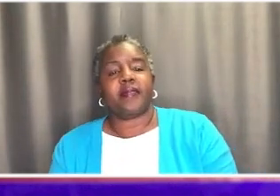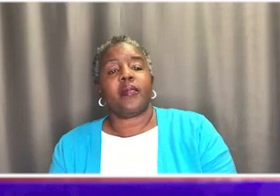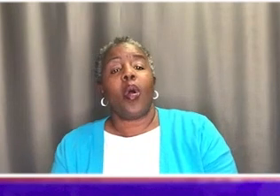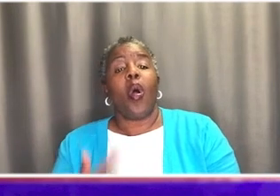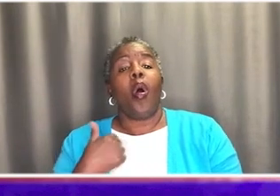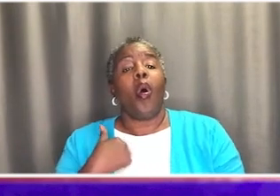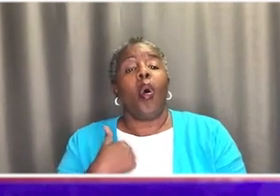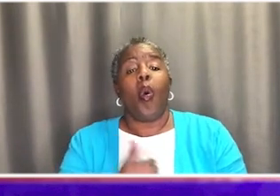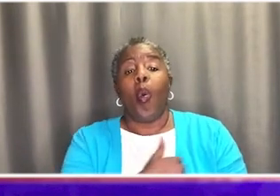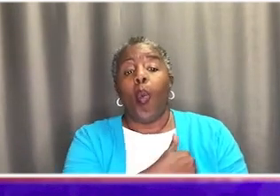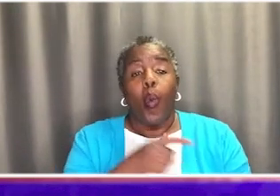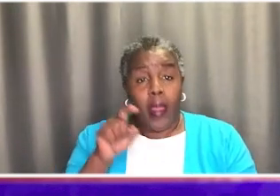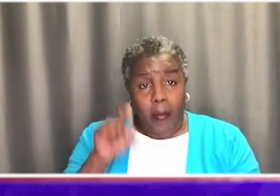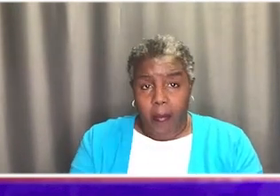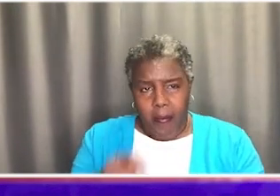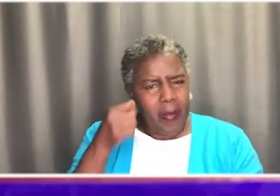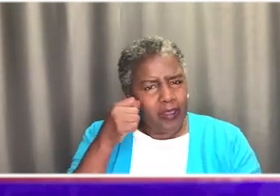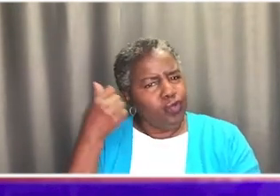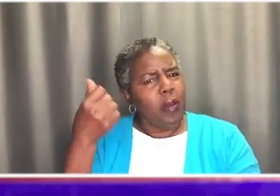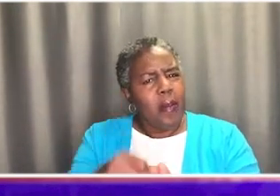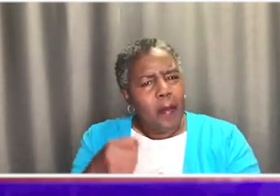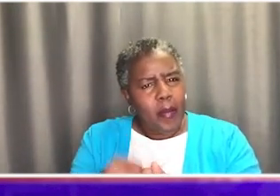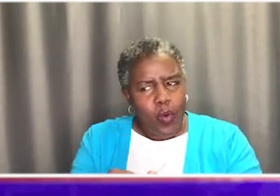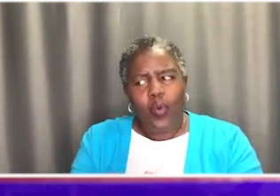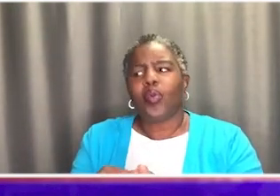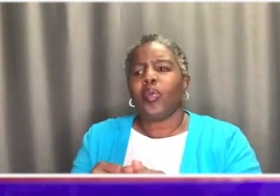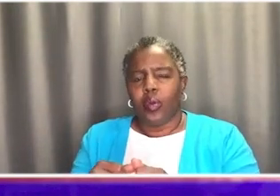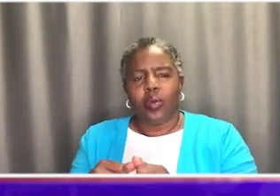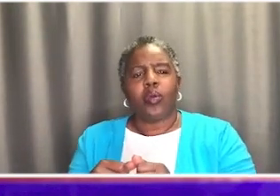we must remember that